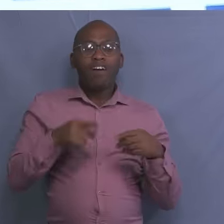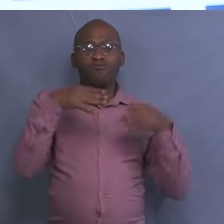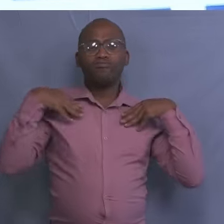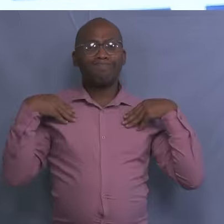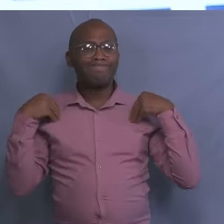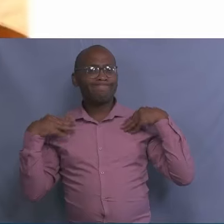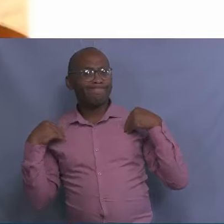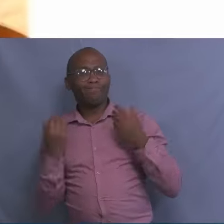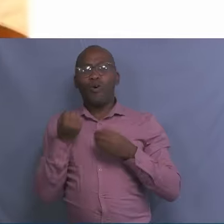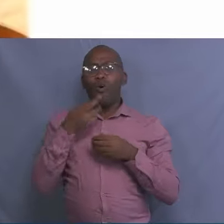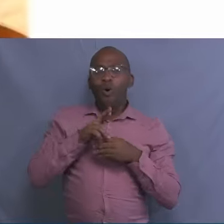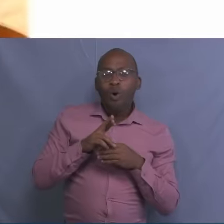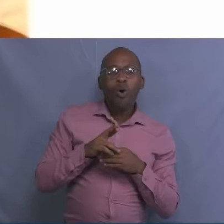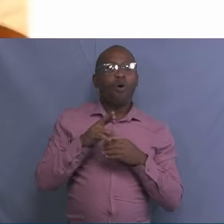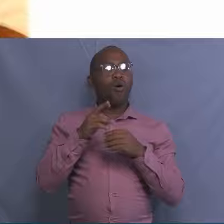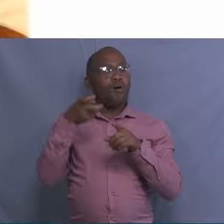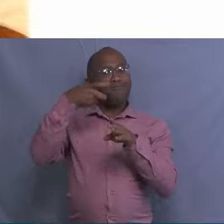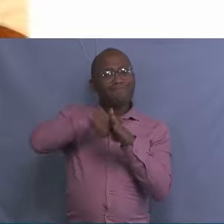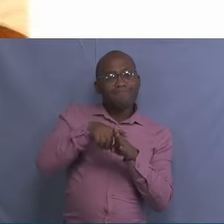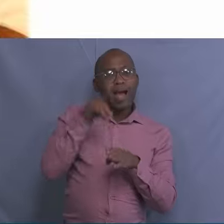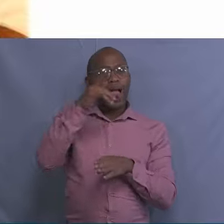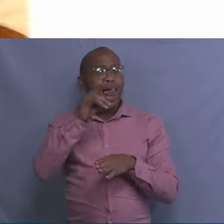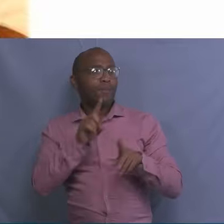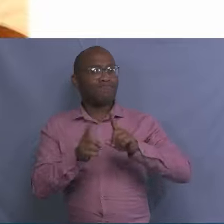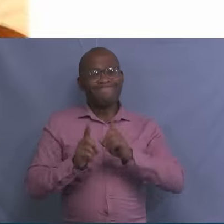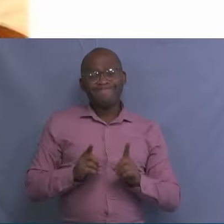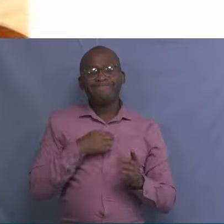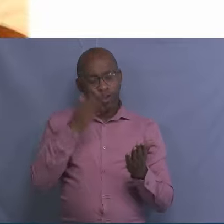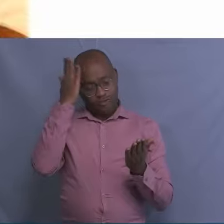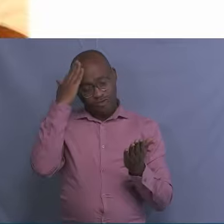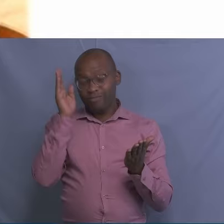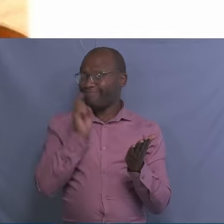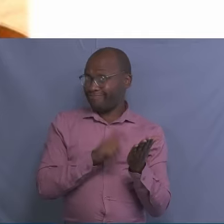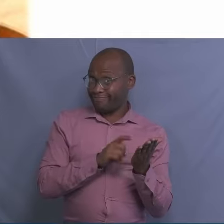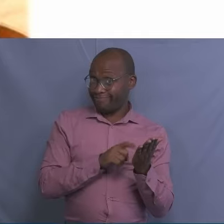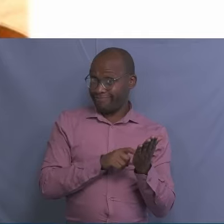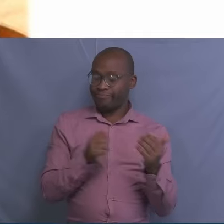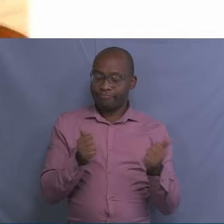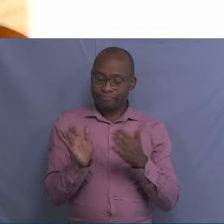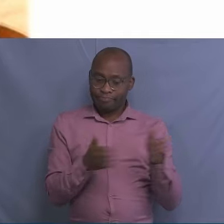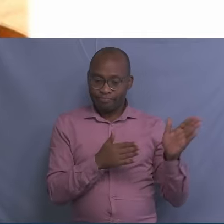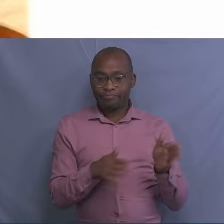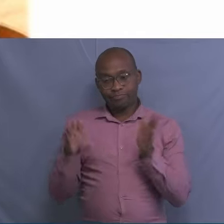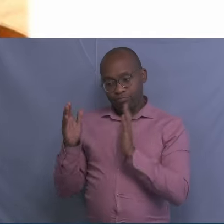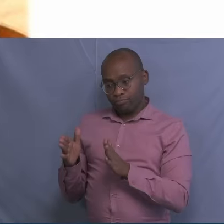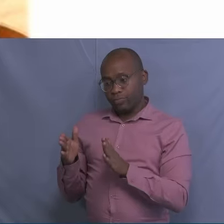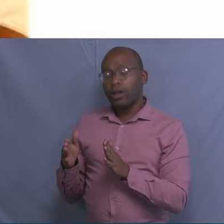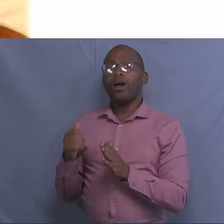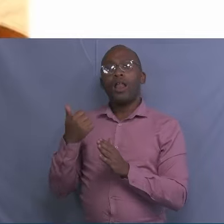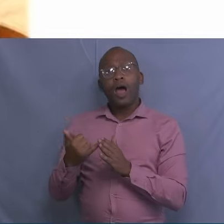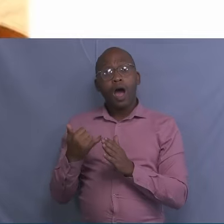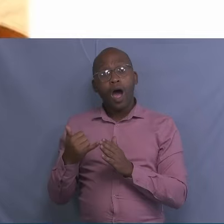hotel. Then we go to product packaging. Product packaging can be bags, boxes, or